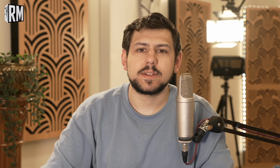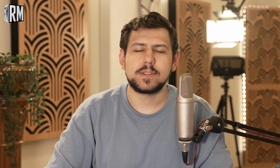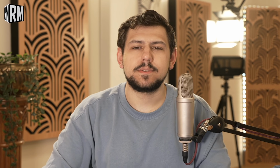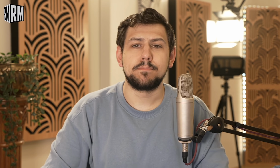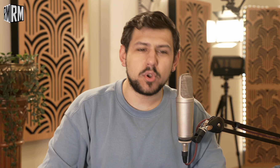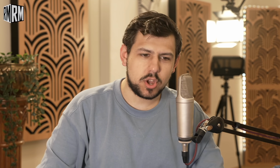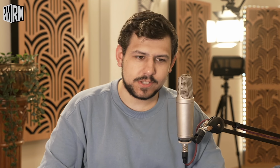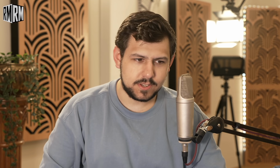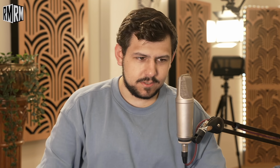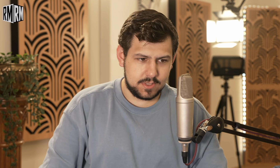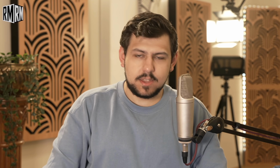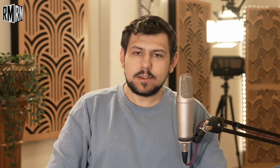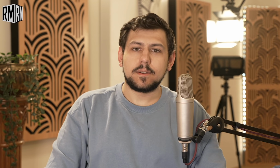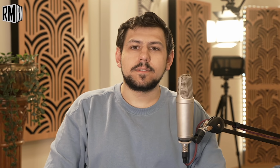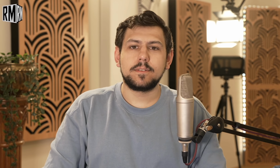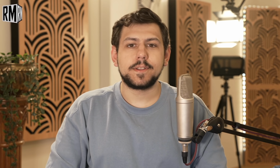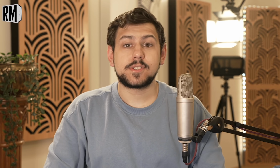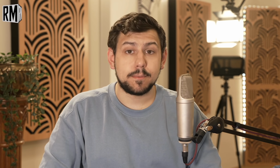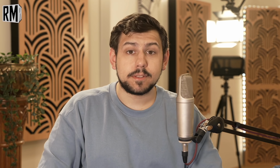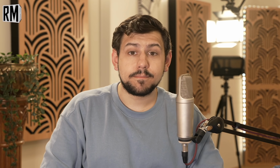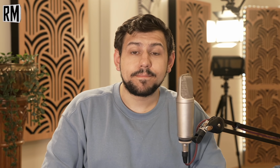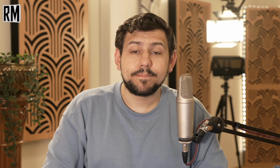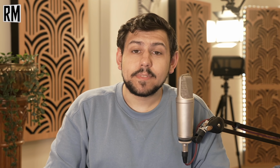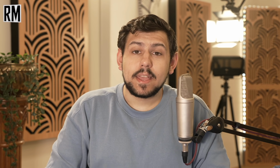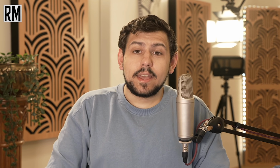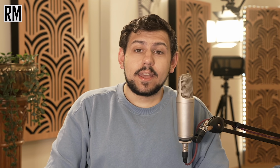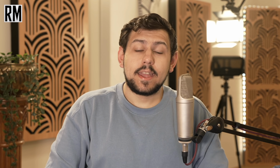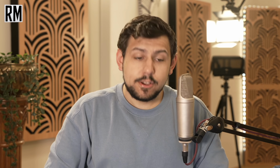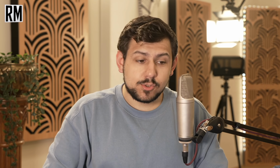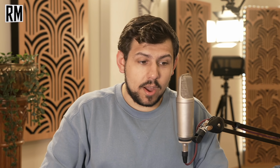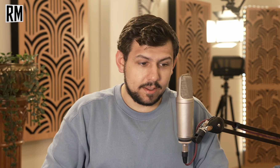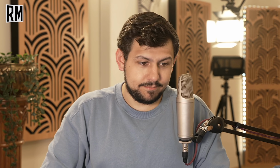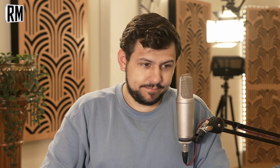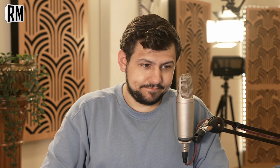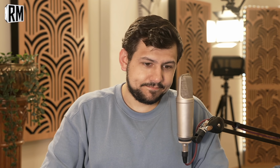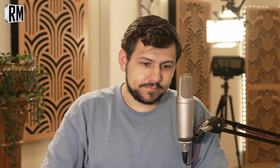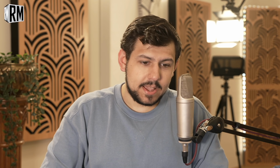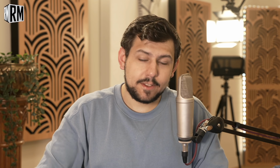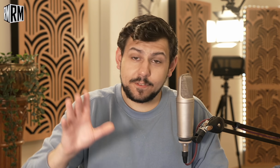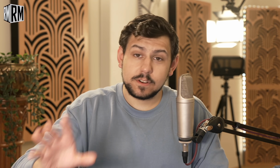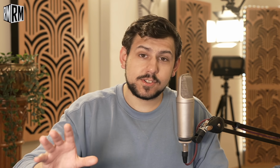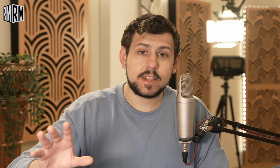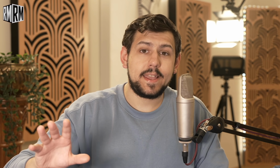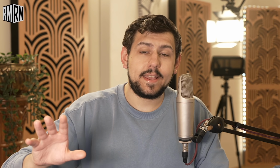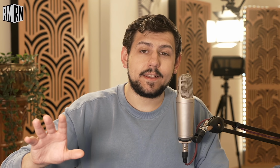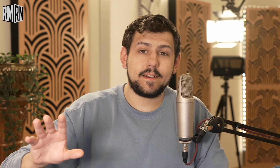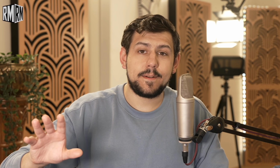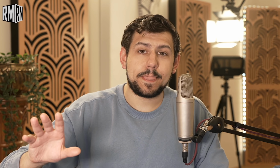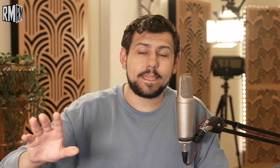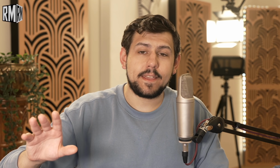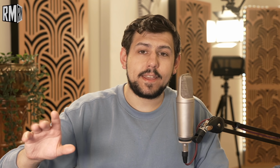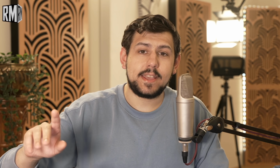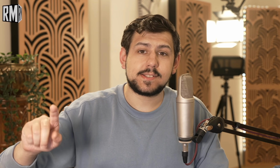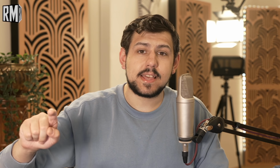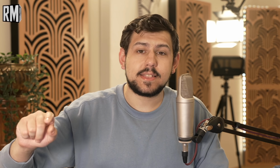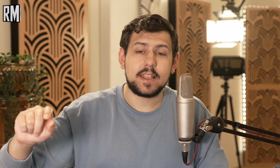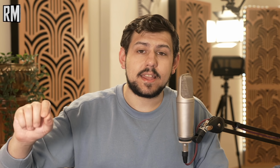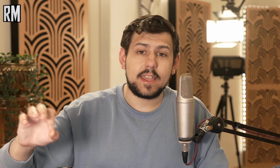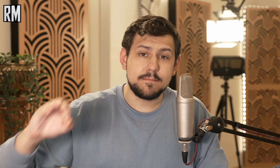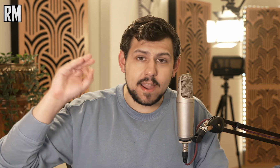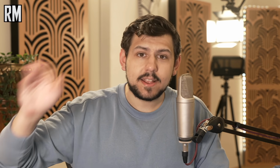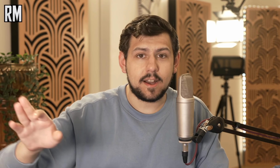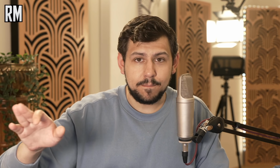Mexico's president boycotted the summit. And here's why. At first, he said